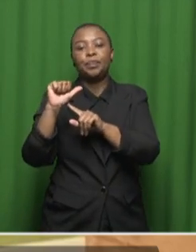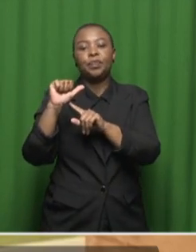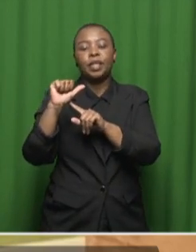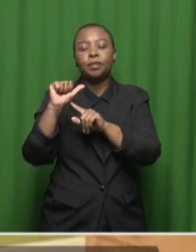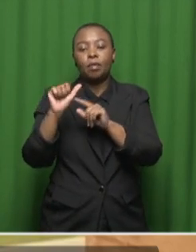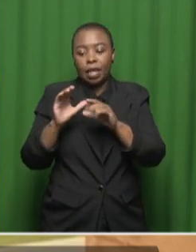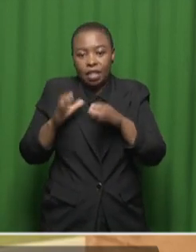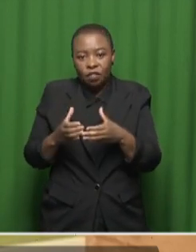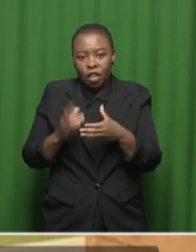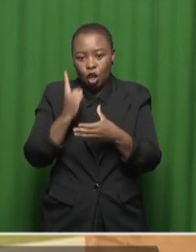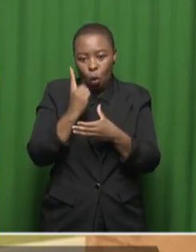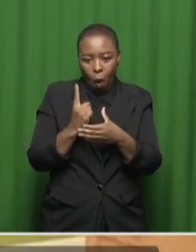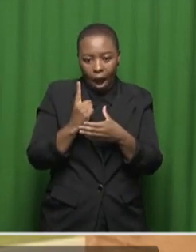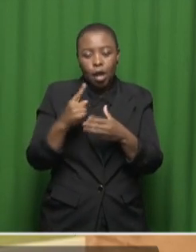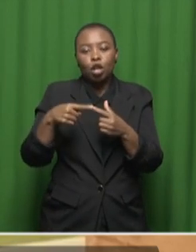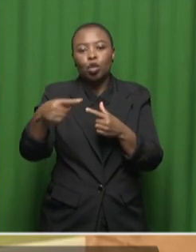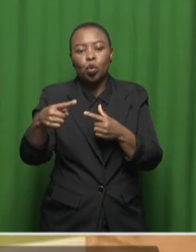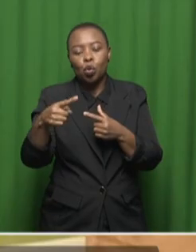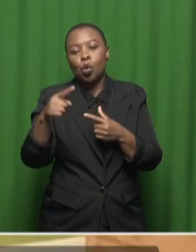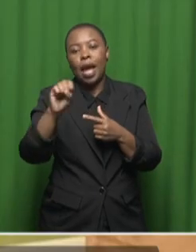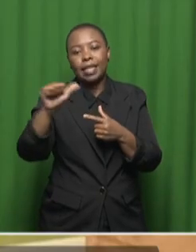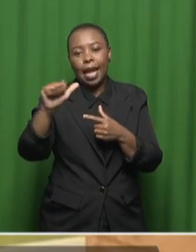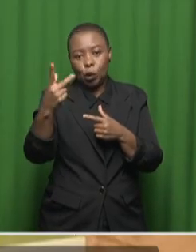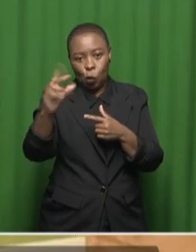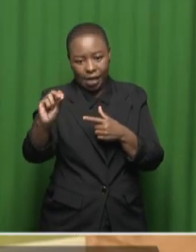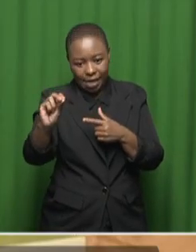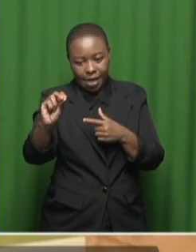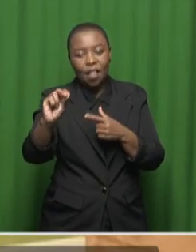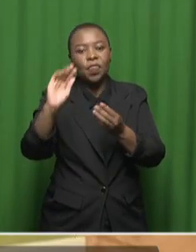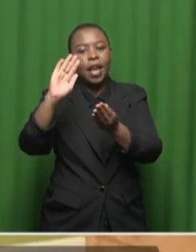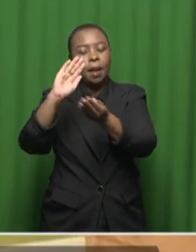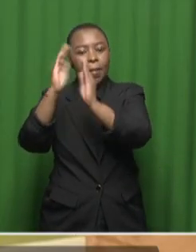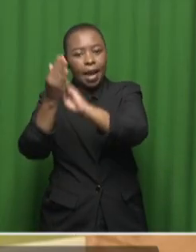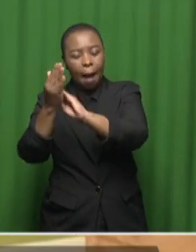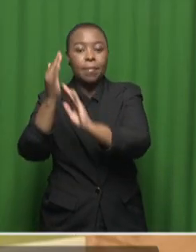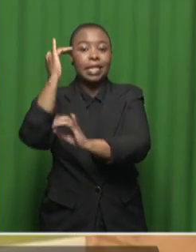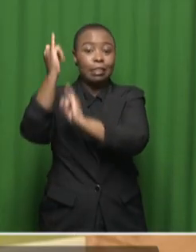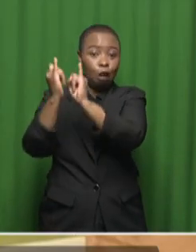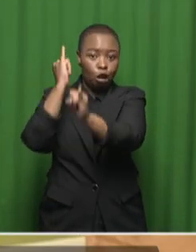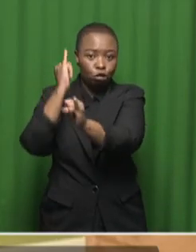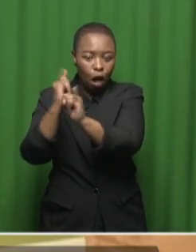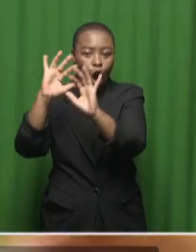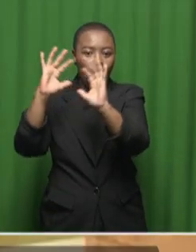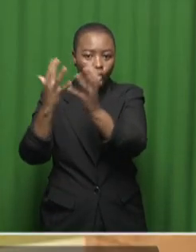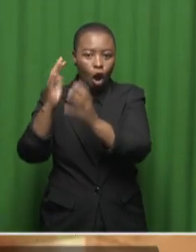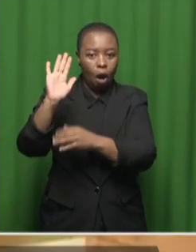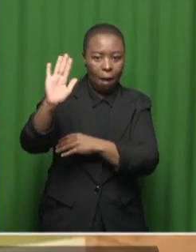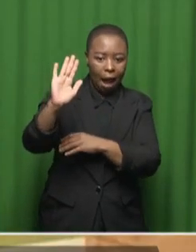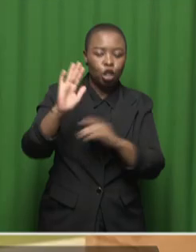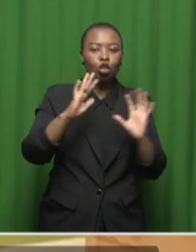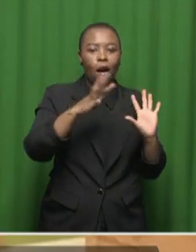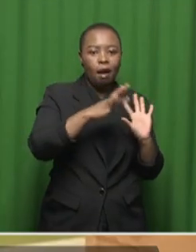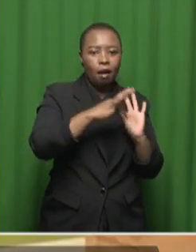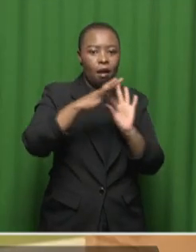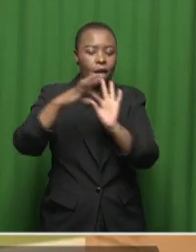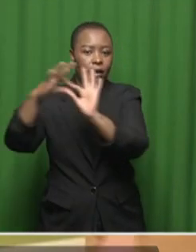terms of its T20 links up to SA20, which then becomes the international global league. And so that synergy really